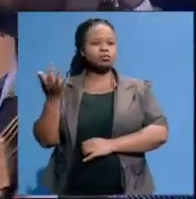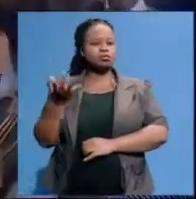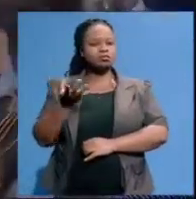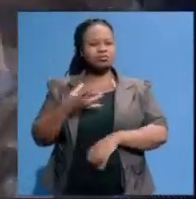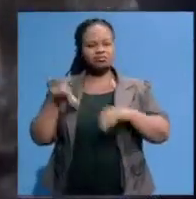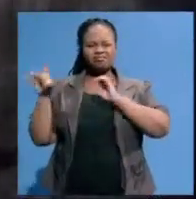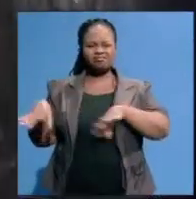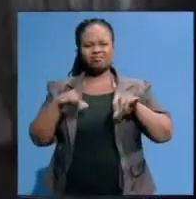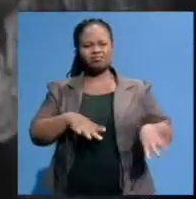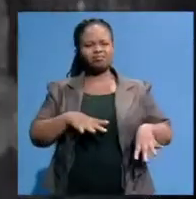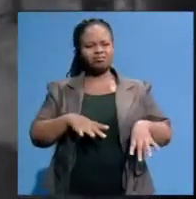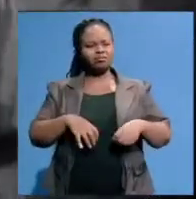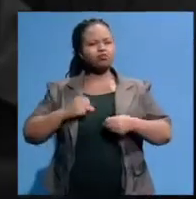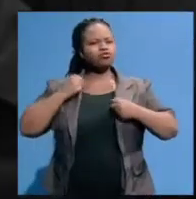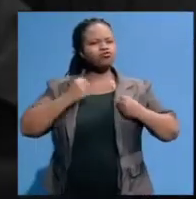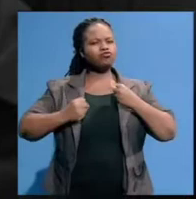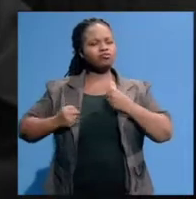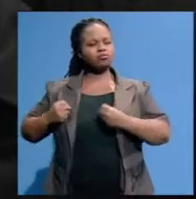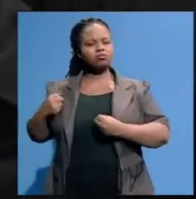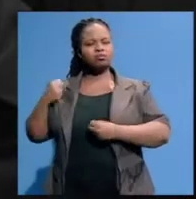izazela zeminyaka